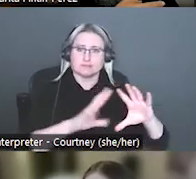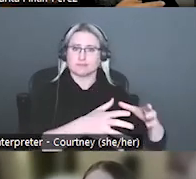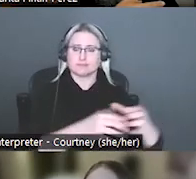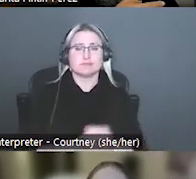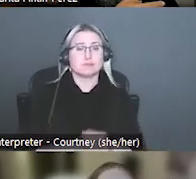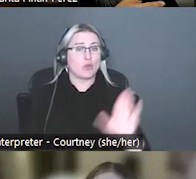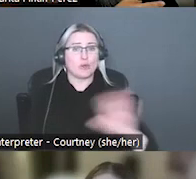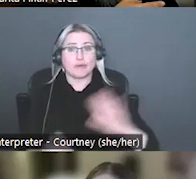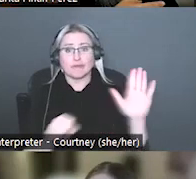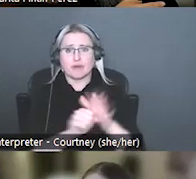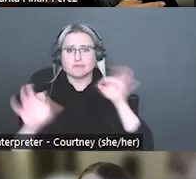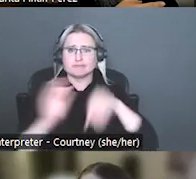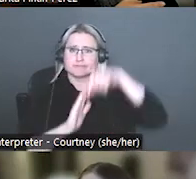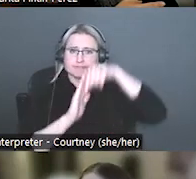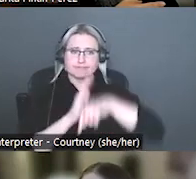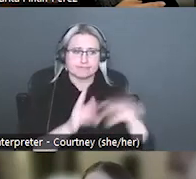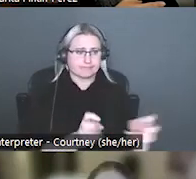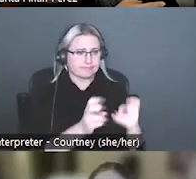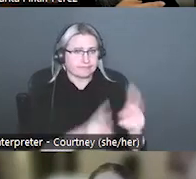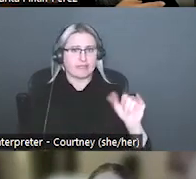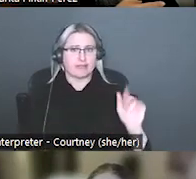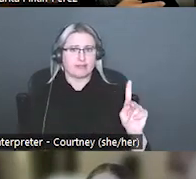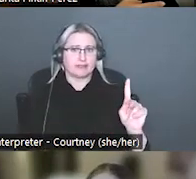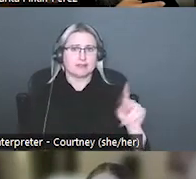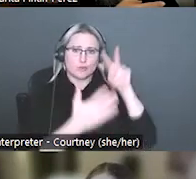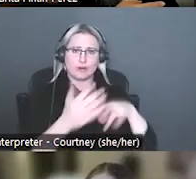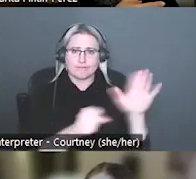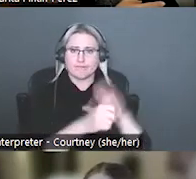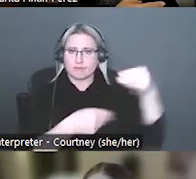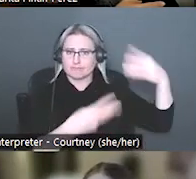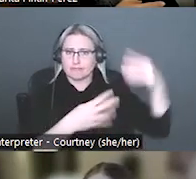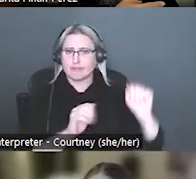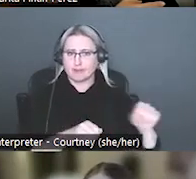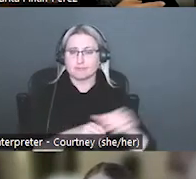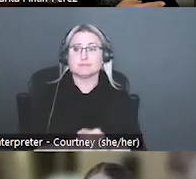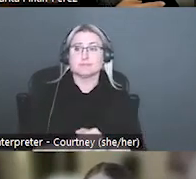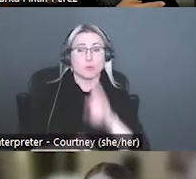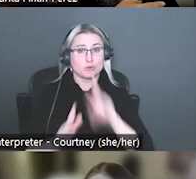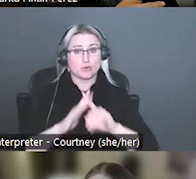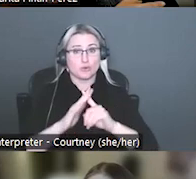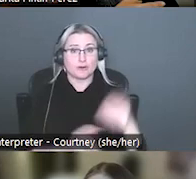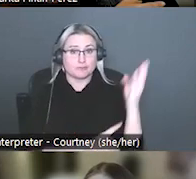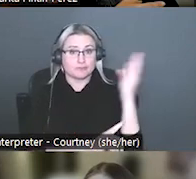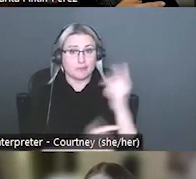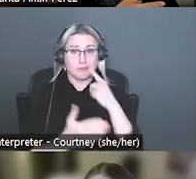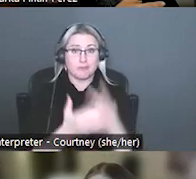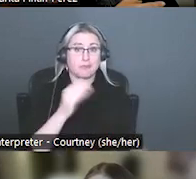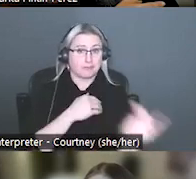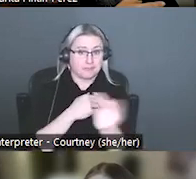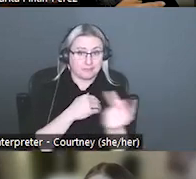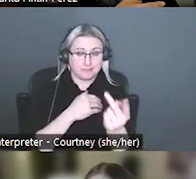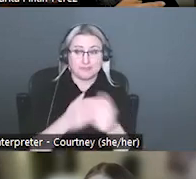full bios in the link that we're sharing currently in the chat. We will first begin with a presentation from Kelsey and